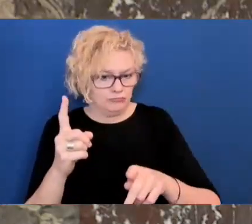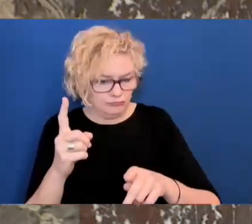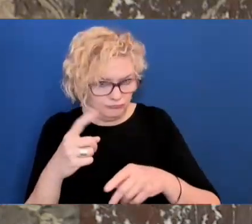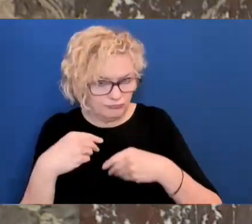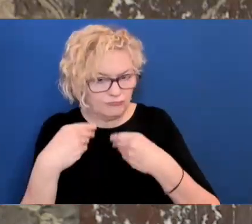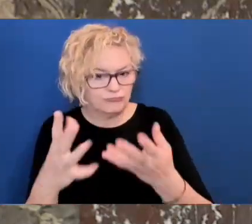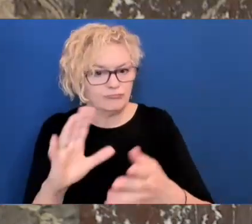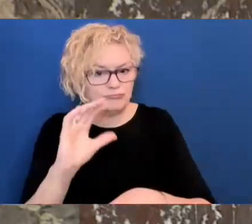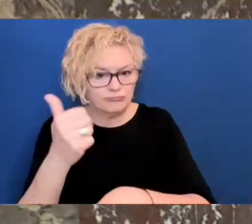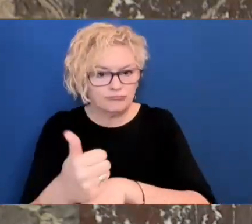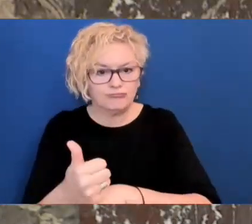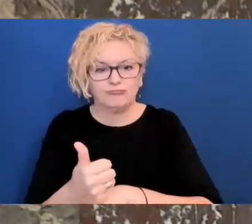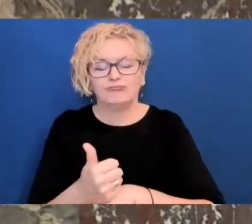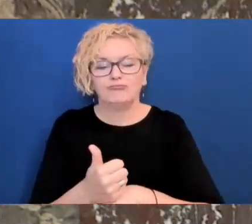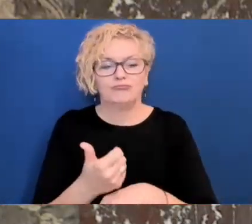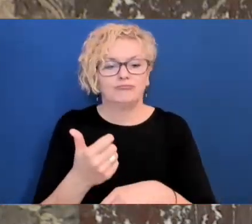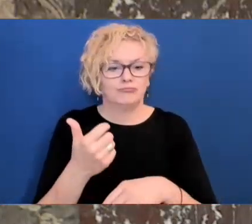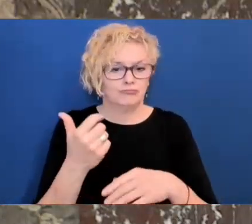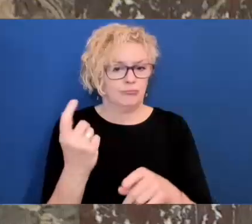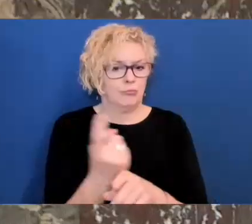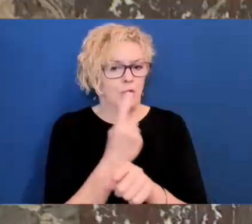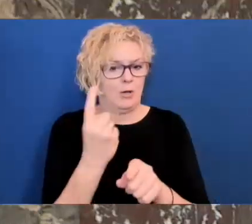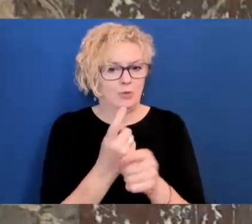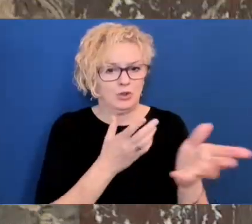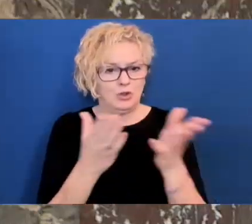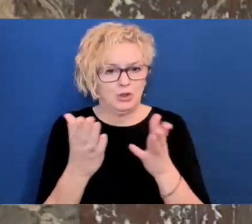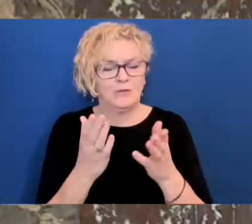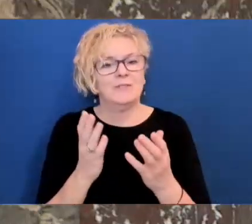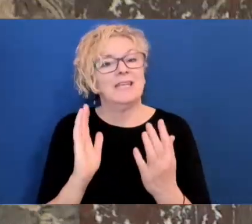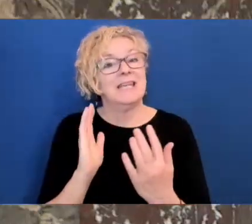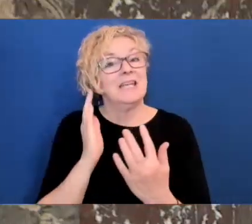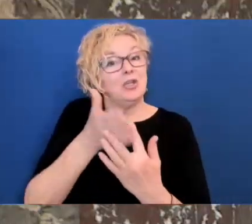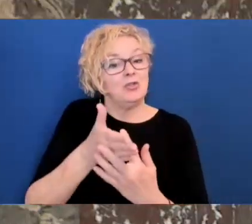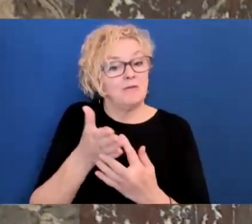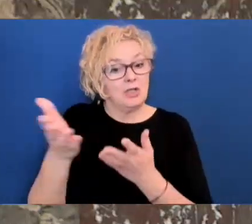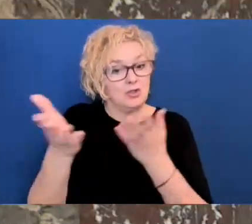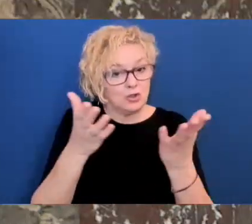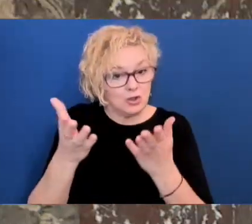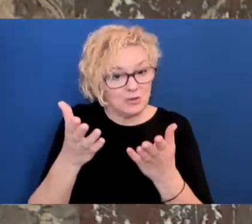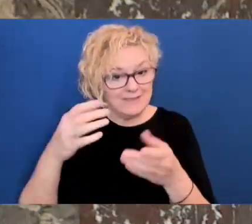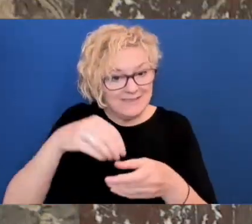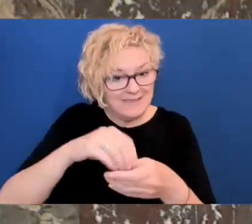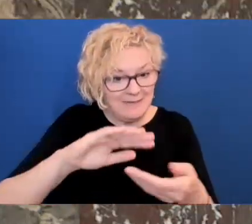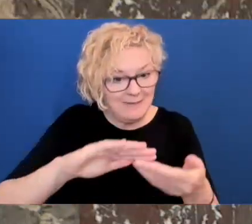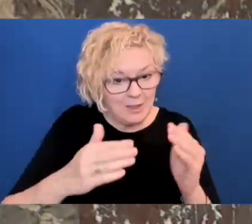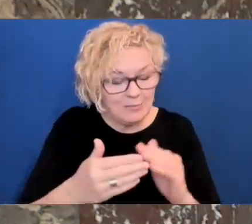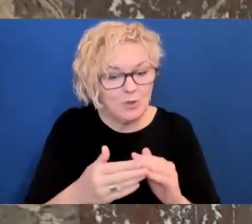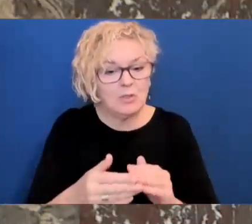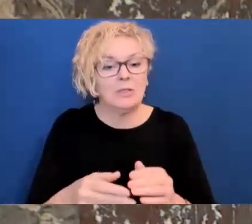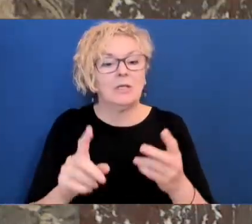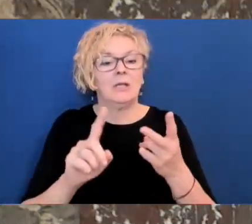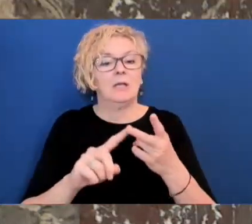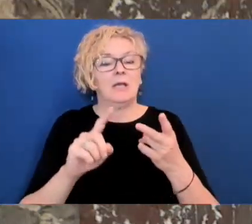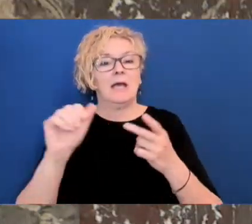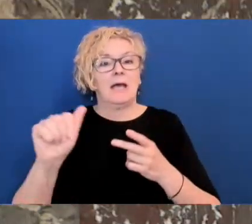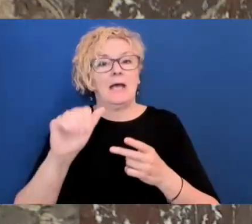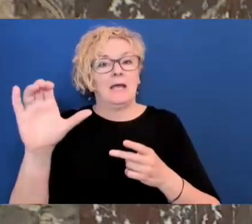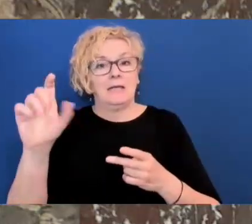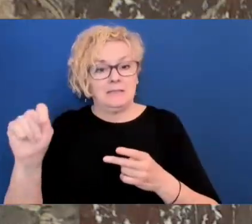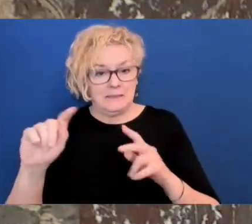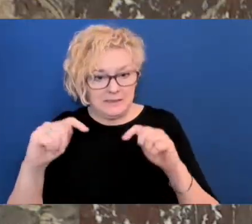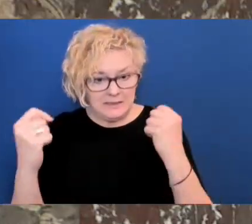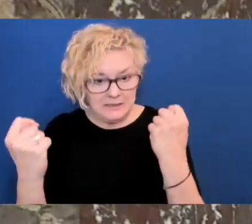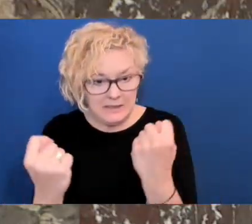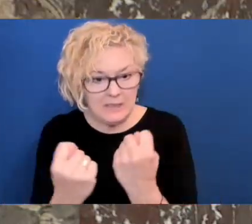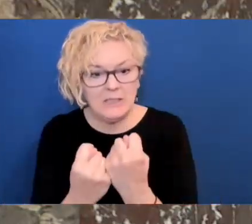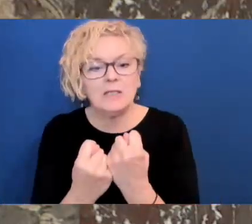teams. These are assertive community care teams that provide care to people who are struggling in community, and particularly those that are